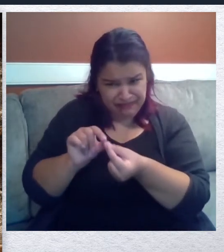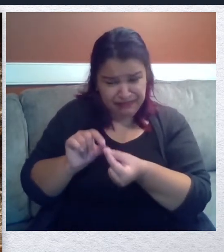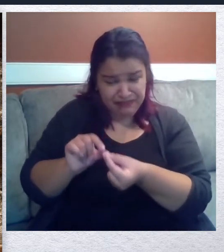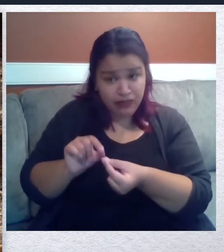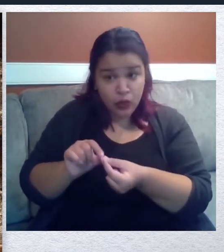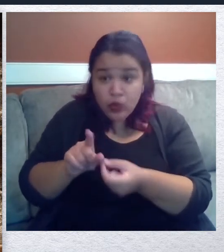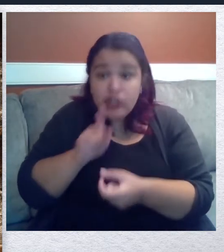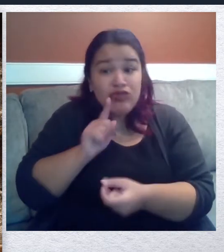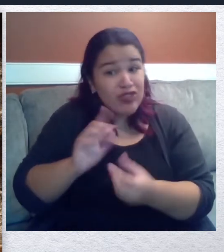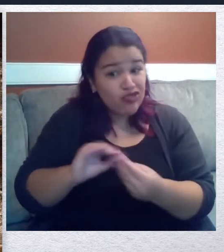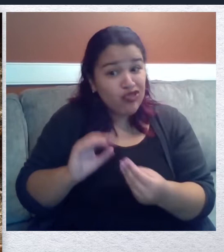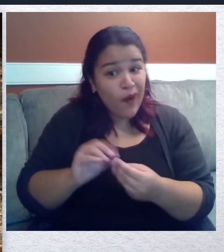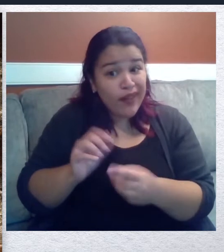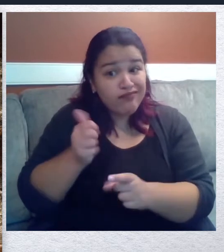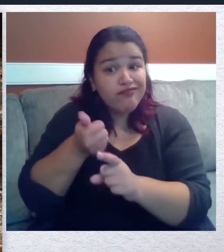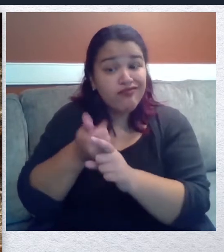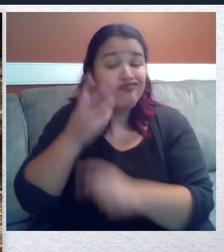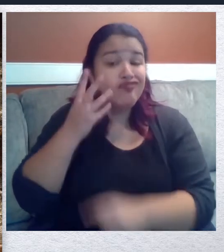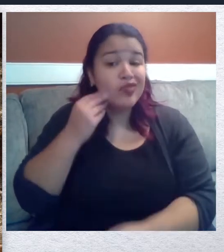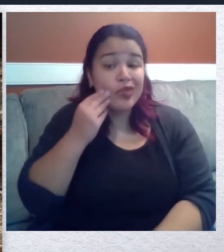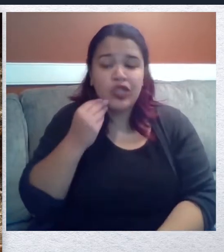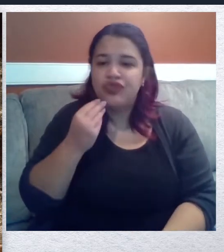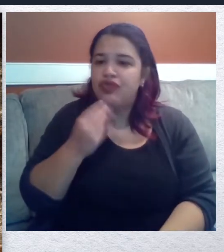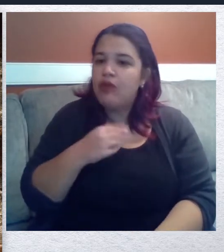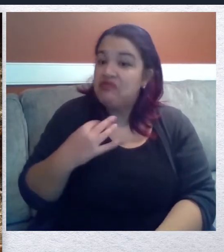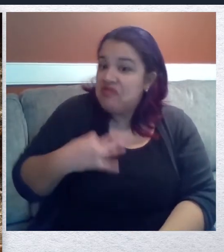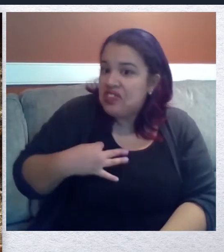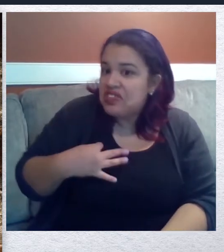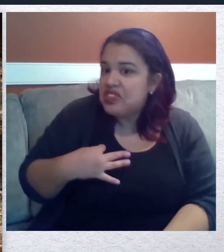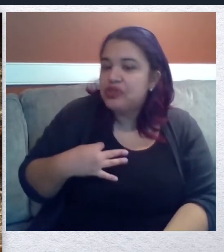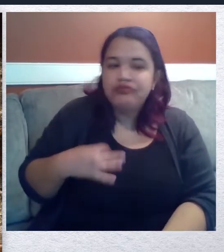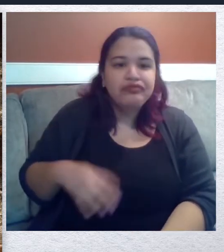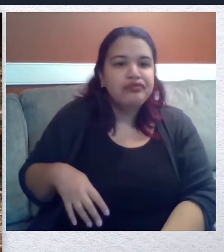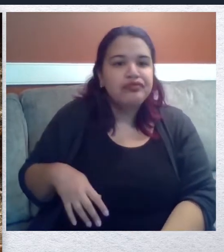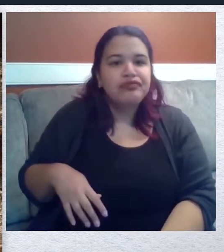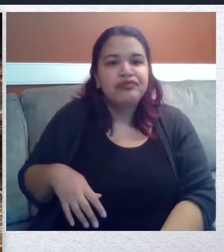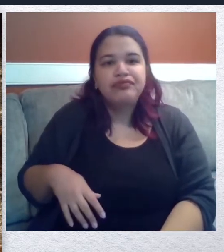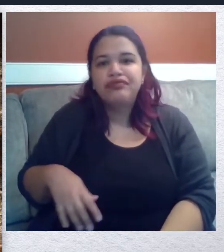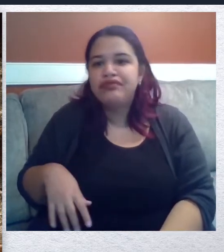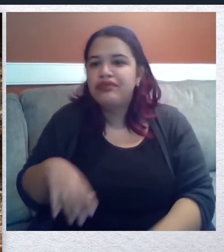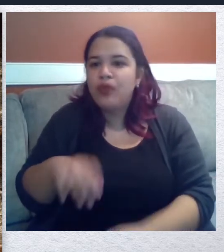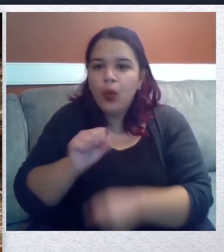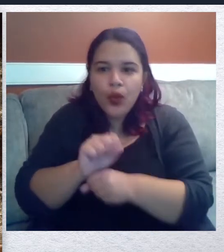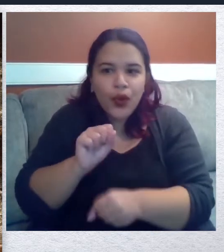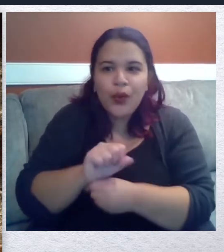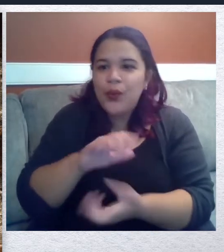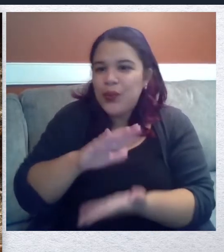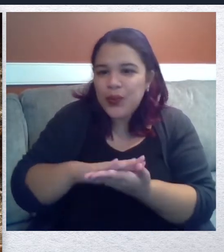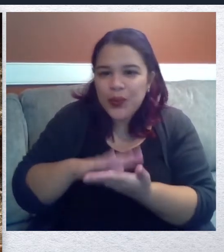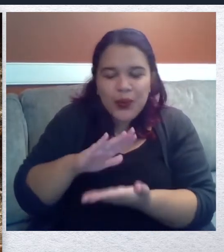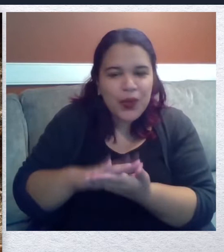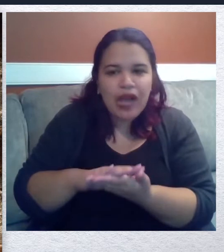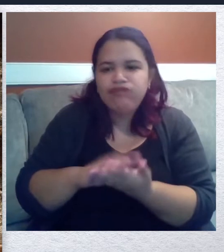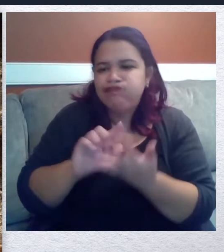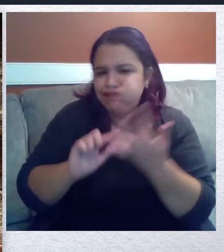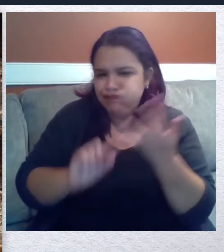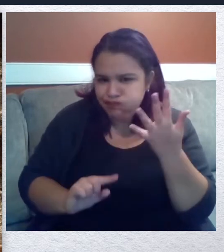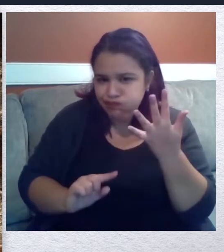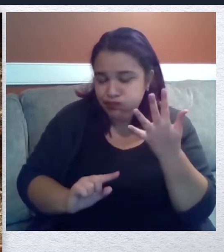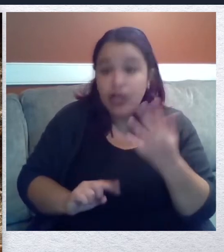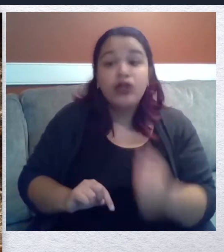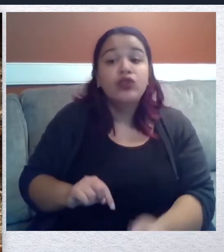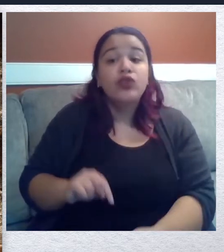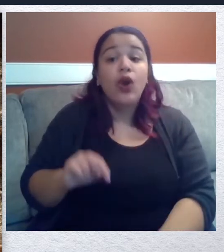volunteer, or school activities. A good way to organize your answers is to use the template in the resource guide